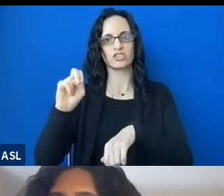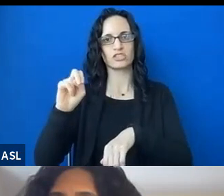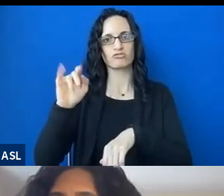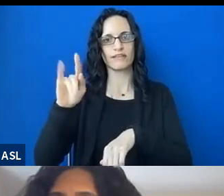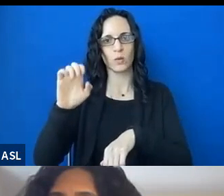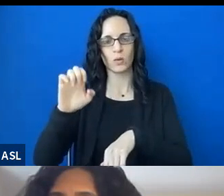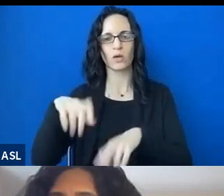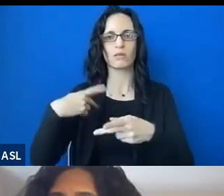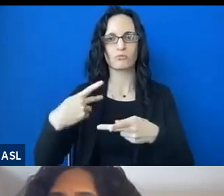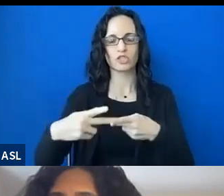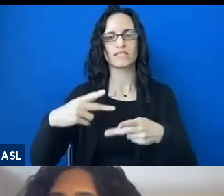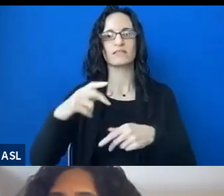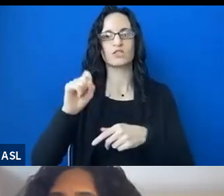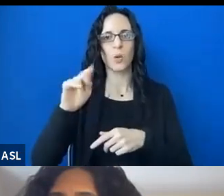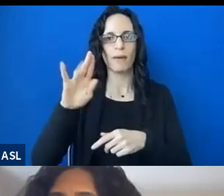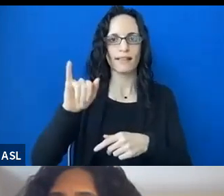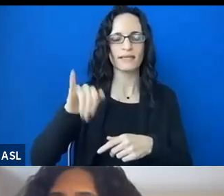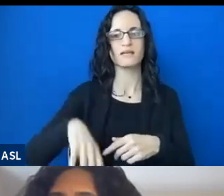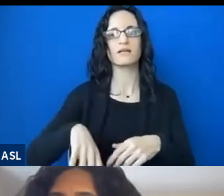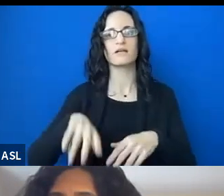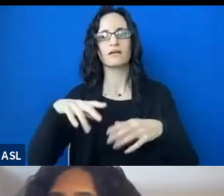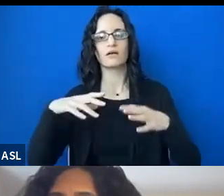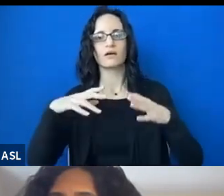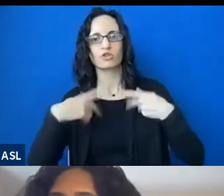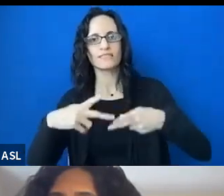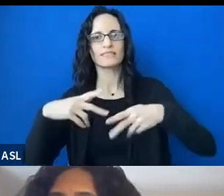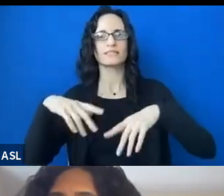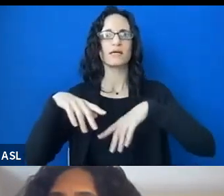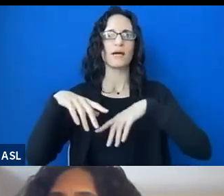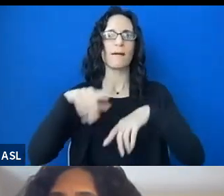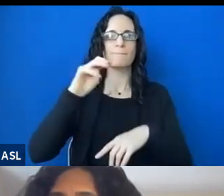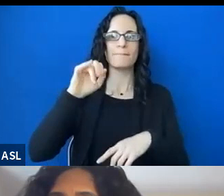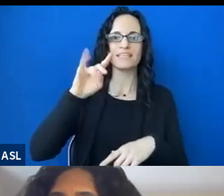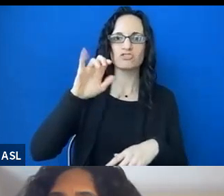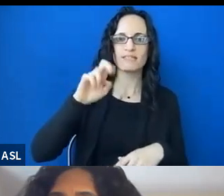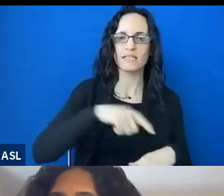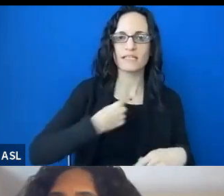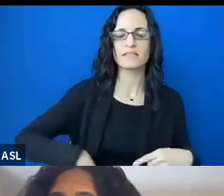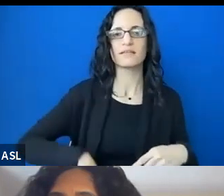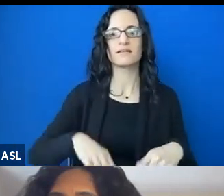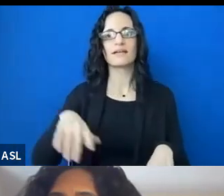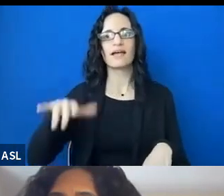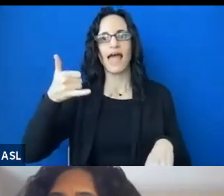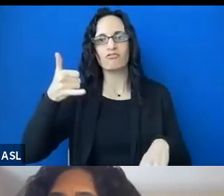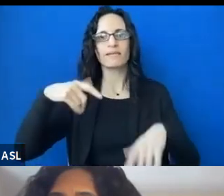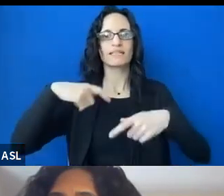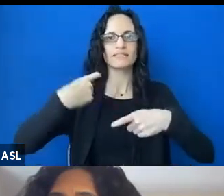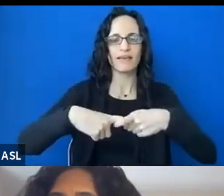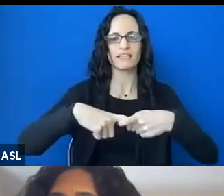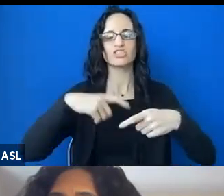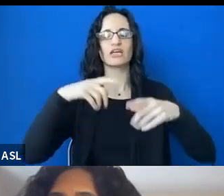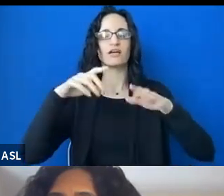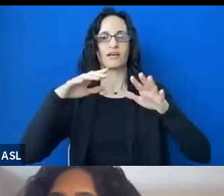Portuguese, Somali, Cantonese, Mandarin, Vietnamese, Arabic, and American Sign Language.